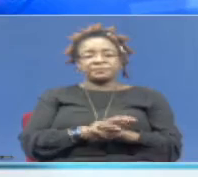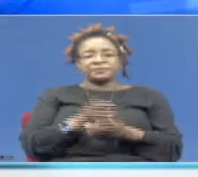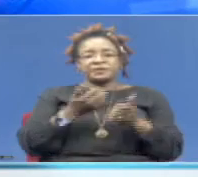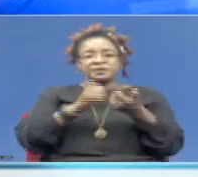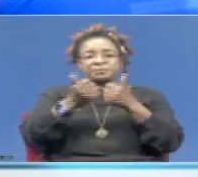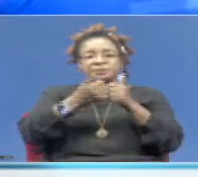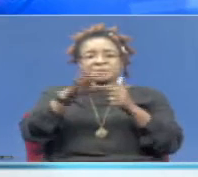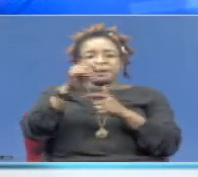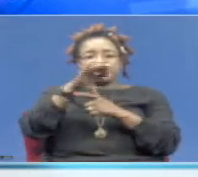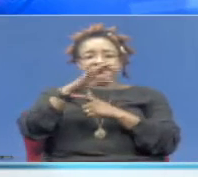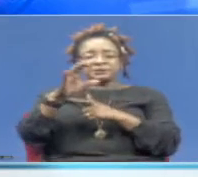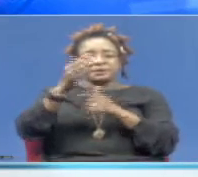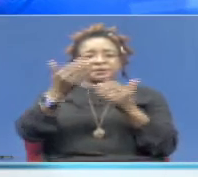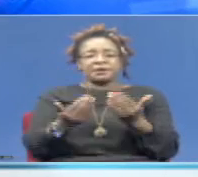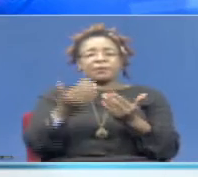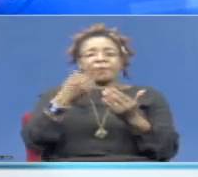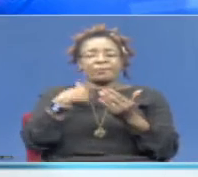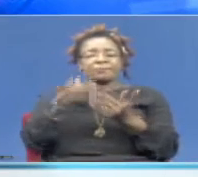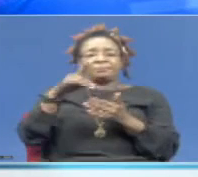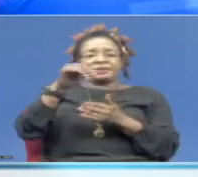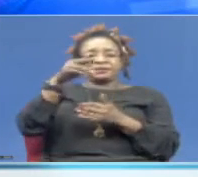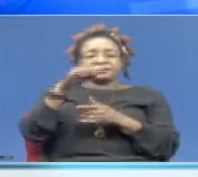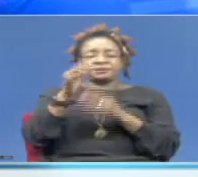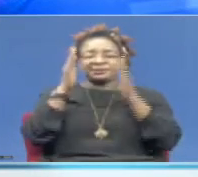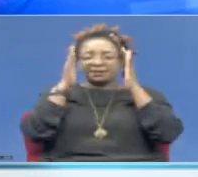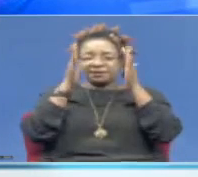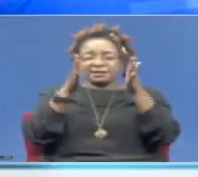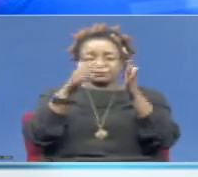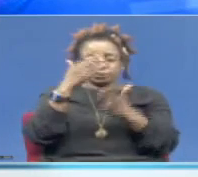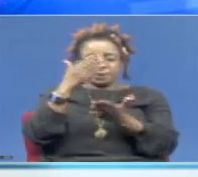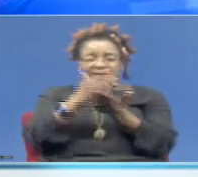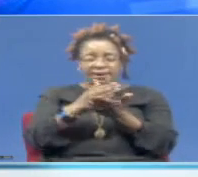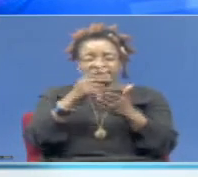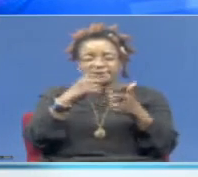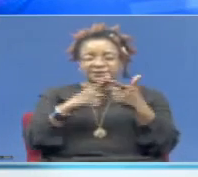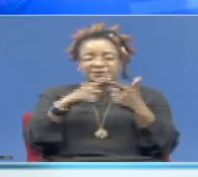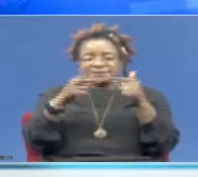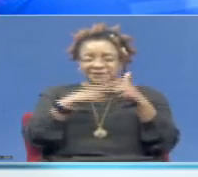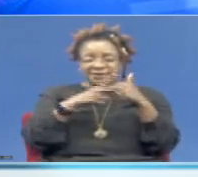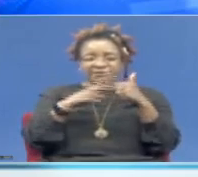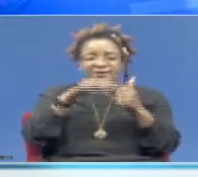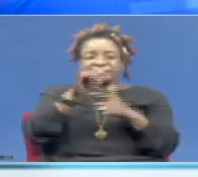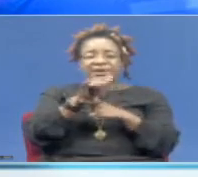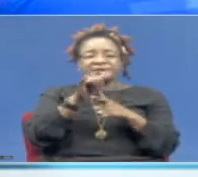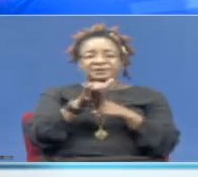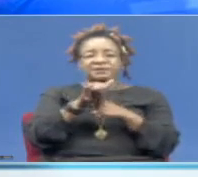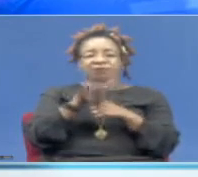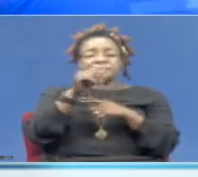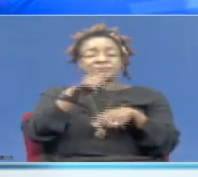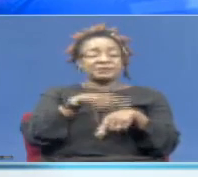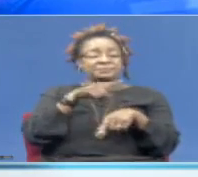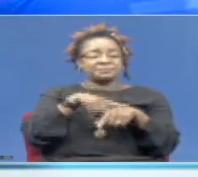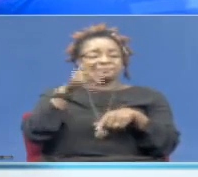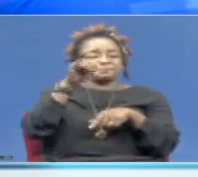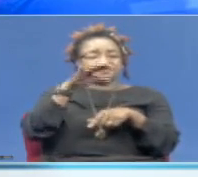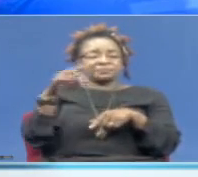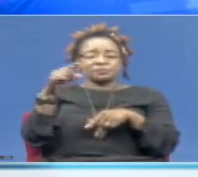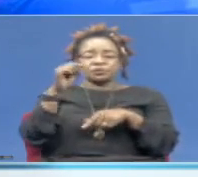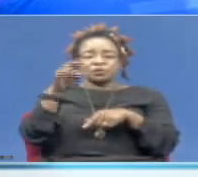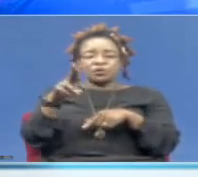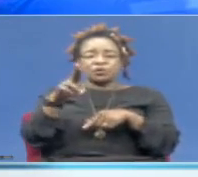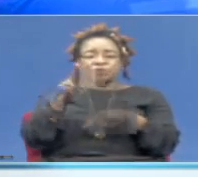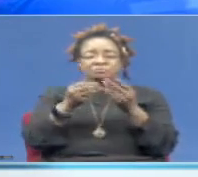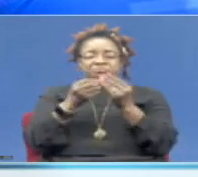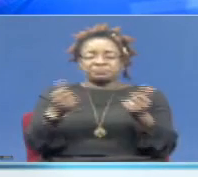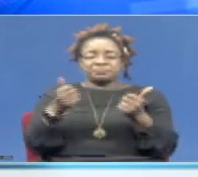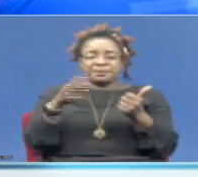And AFC Leopards coach Patrick Osems is keen on ending the seven-year hiatus since Ingwe trounced their rivals Gor Mahia in Sunday's